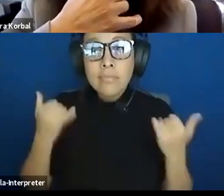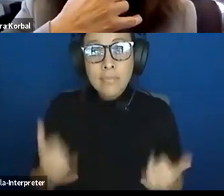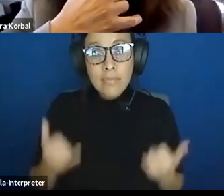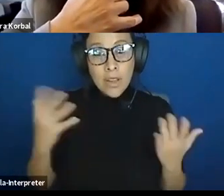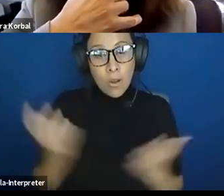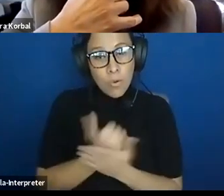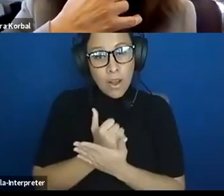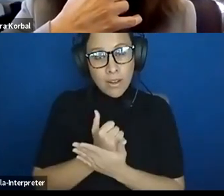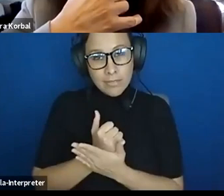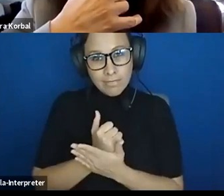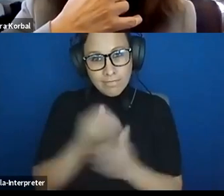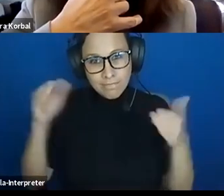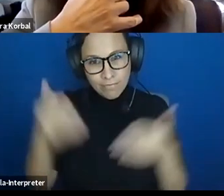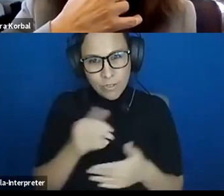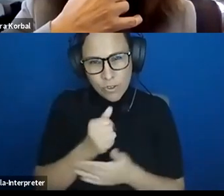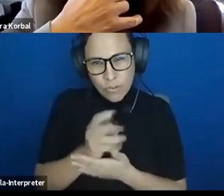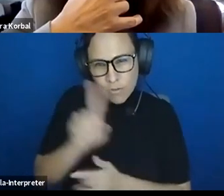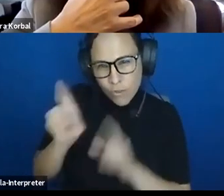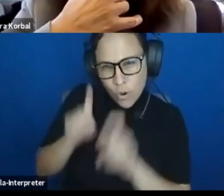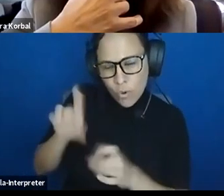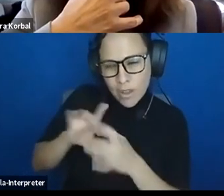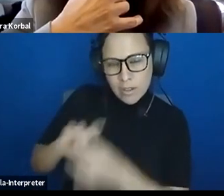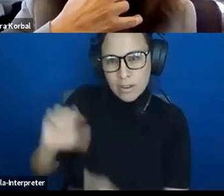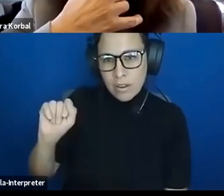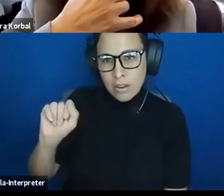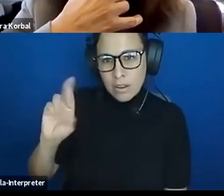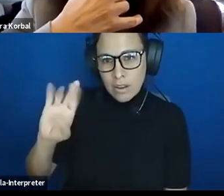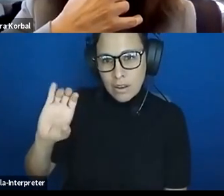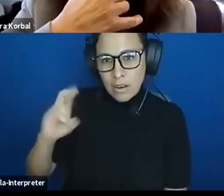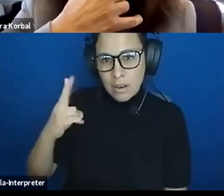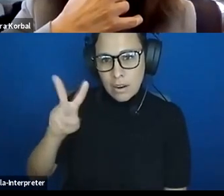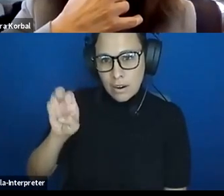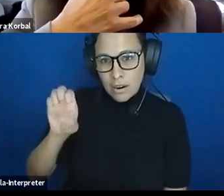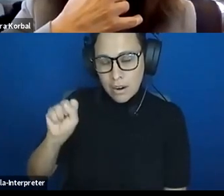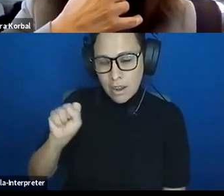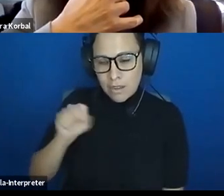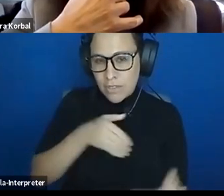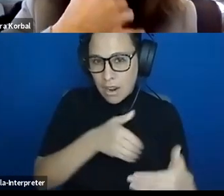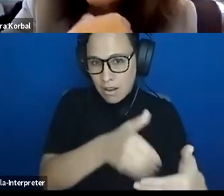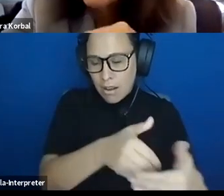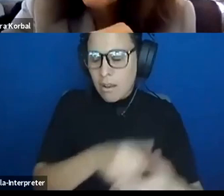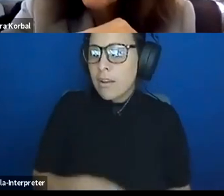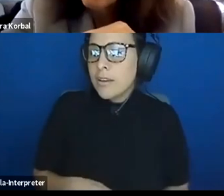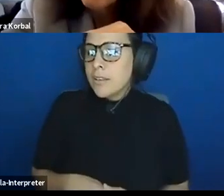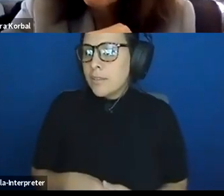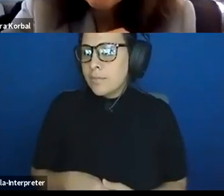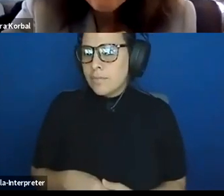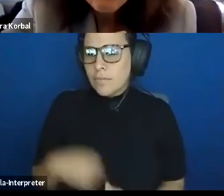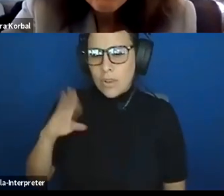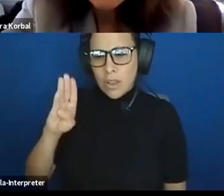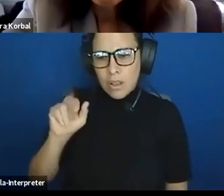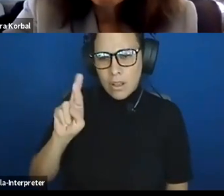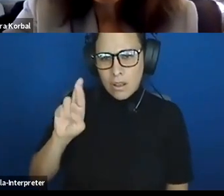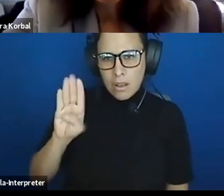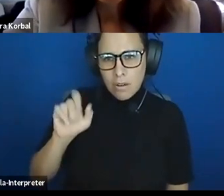our attention to a couple of the questions about archives in particular. Here's something where I thought, Barbara, you might